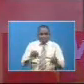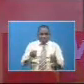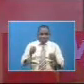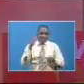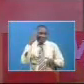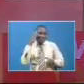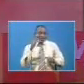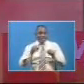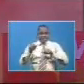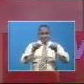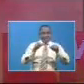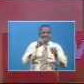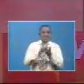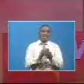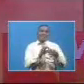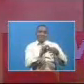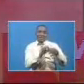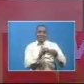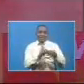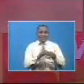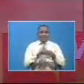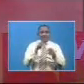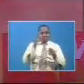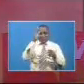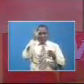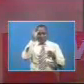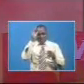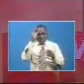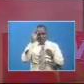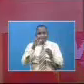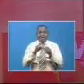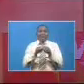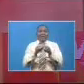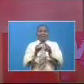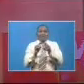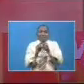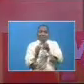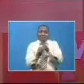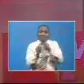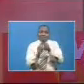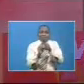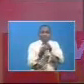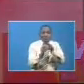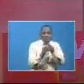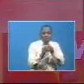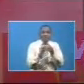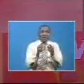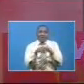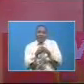Scientists suggest there's a link between the size of a father's testicles and how active he is in bringing up his